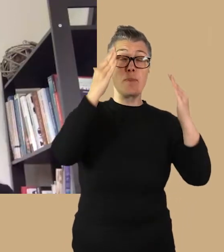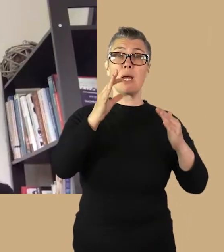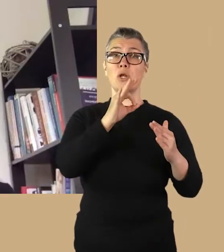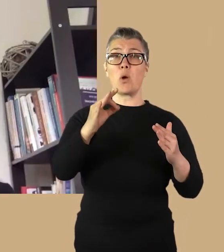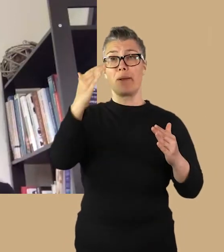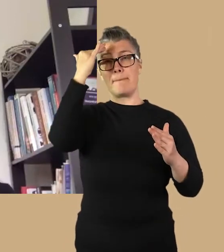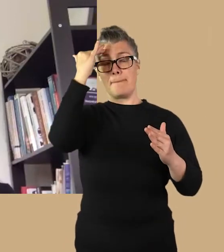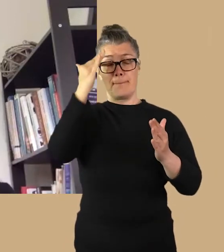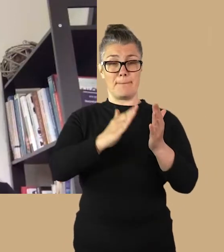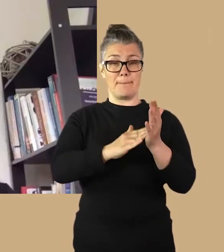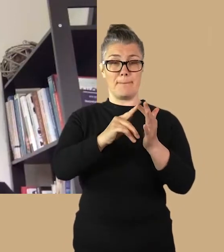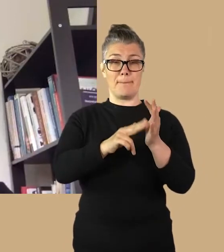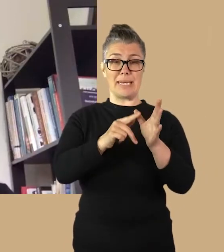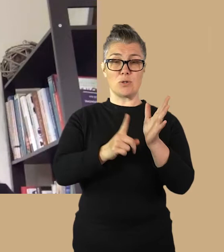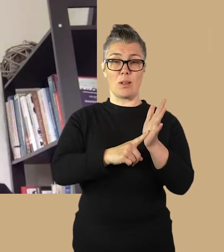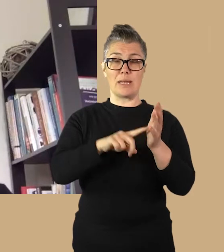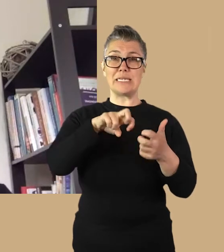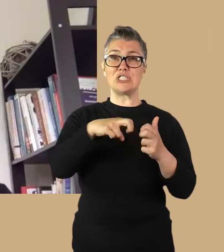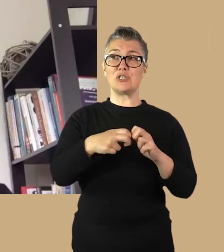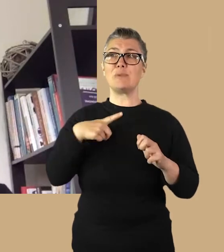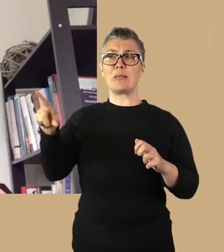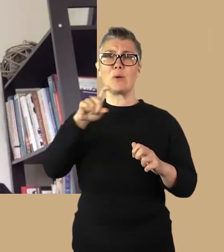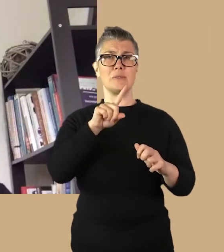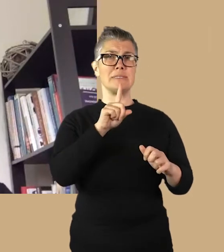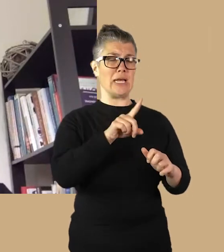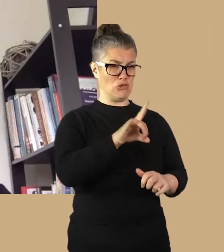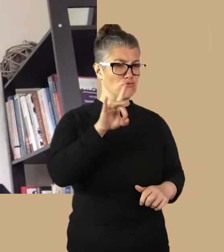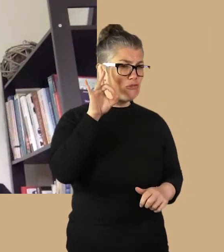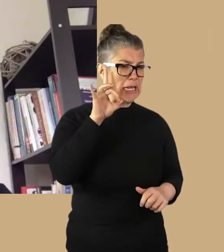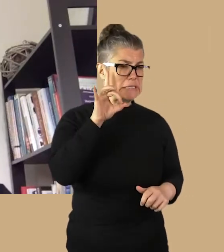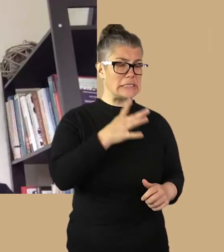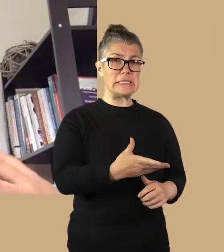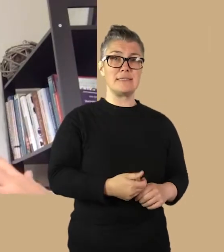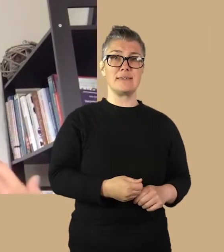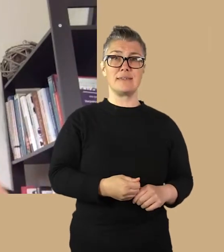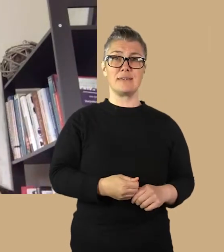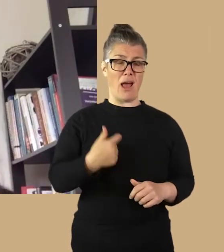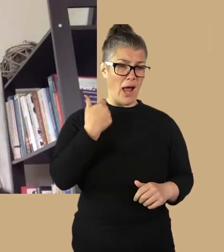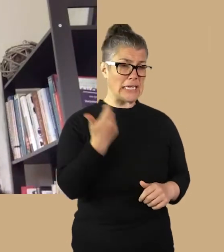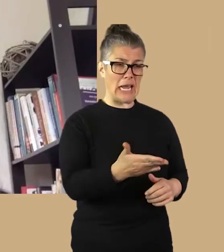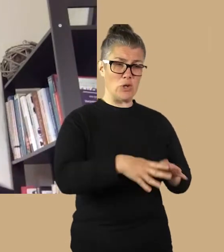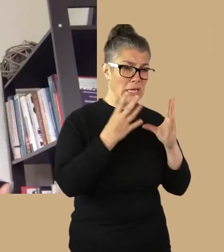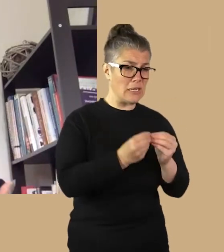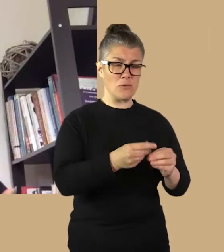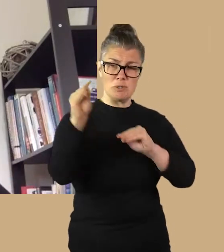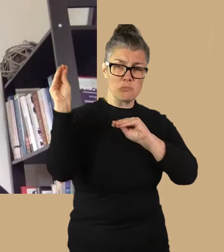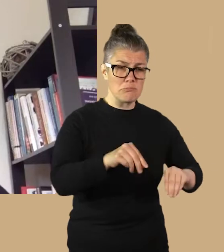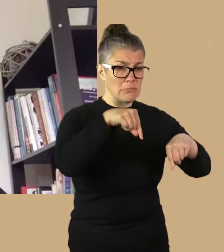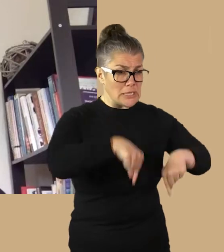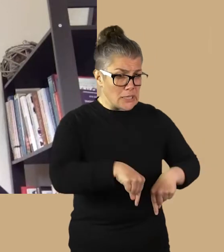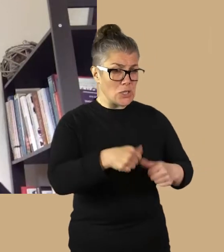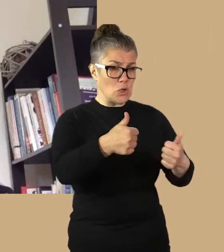issue, because they get classified as, you're crazy. And we've given you so much, we got you to